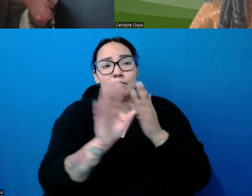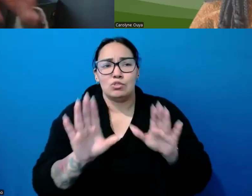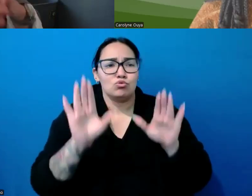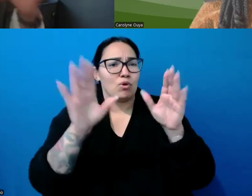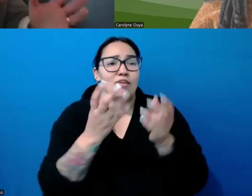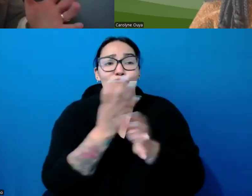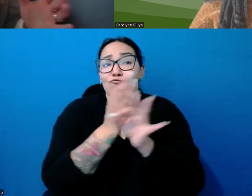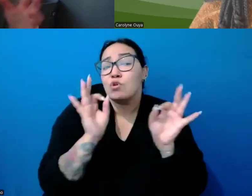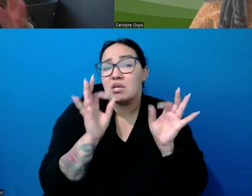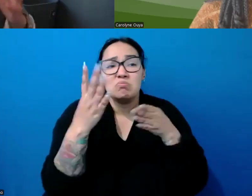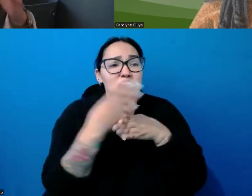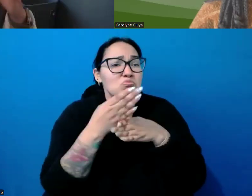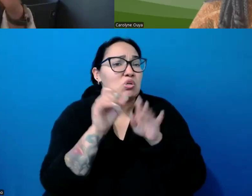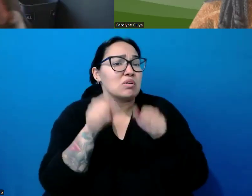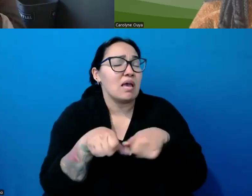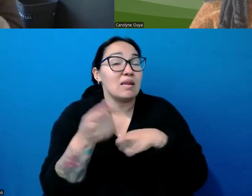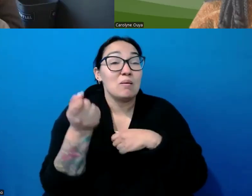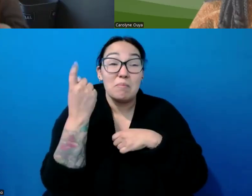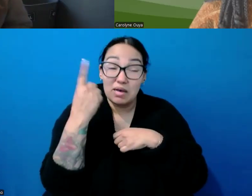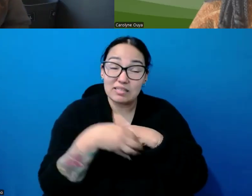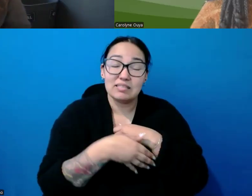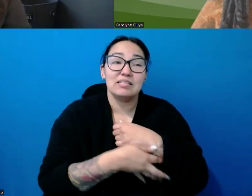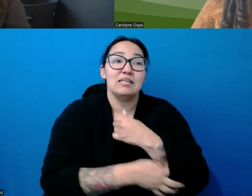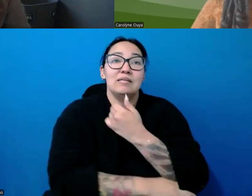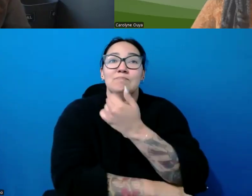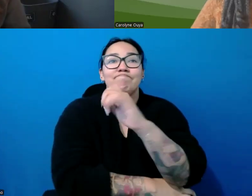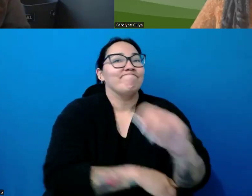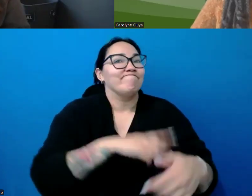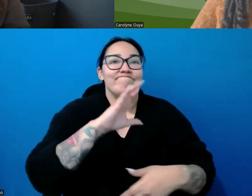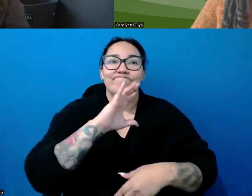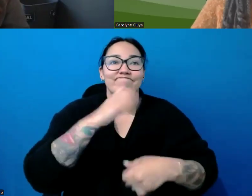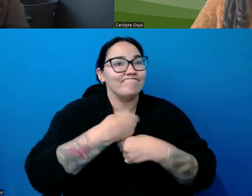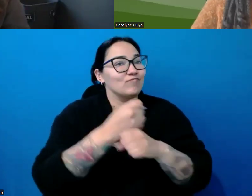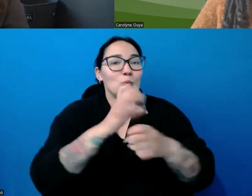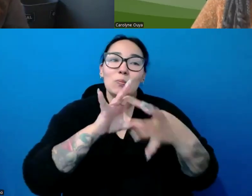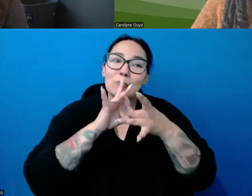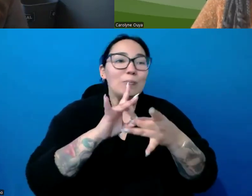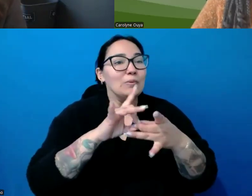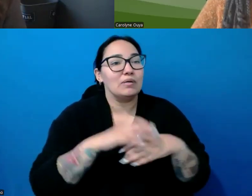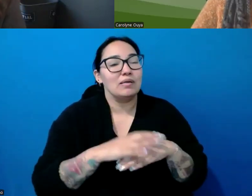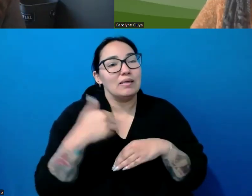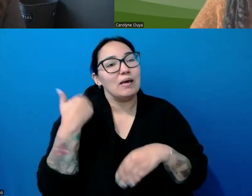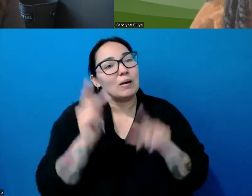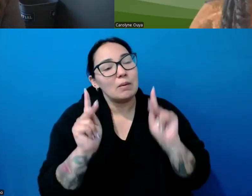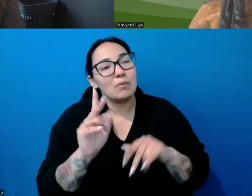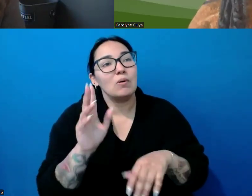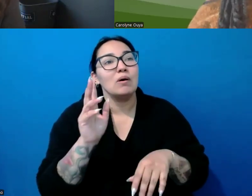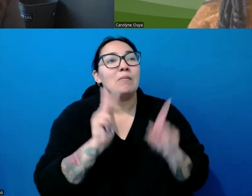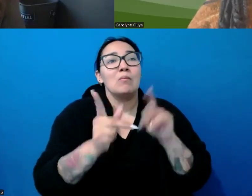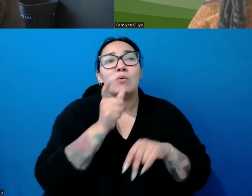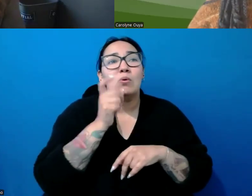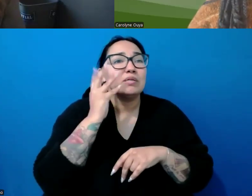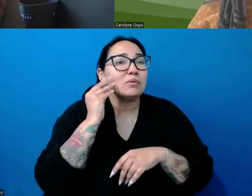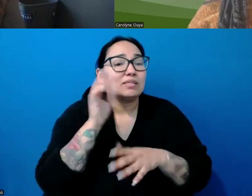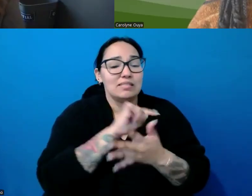it's free and we'll share it, but you have to create relationships. Young people and people in the situations that we're talking